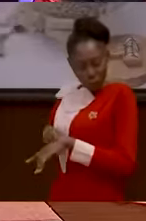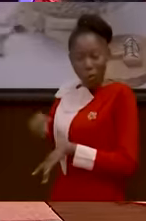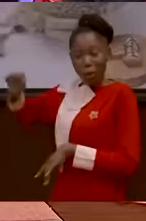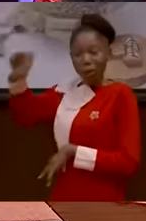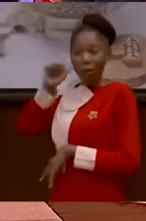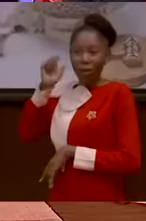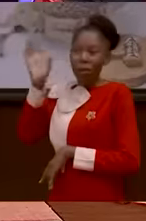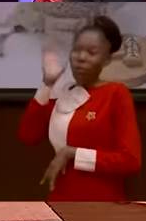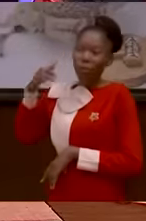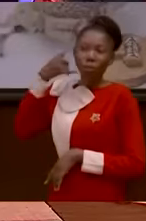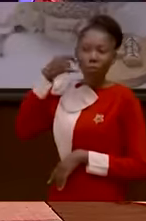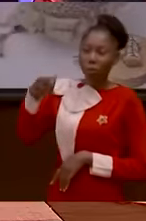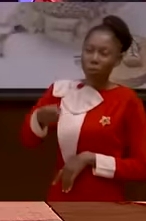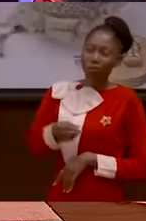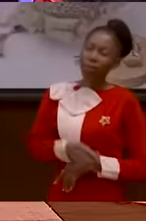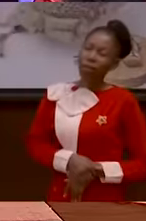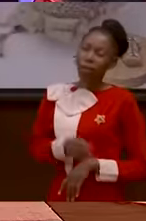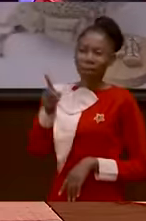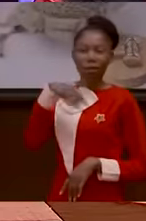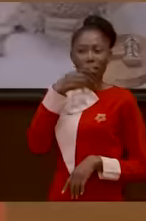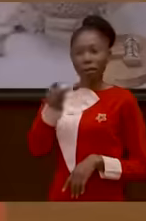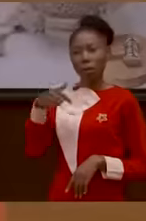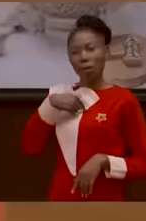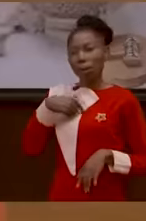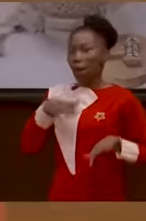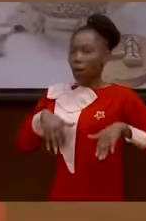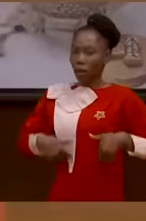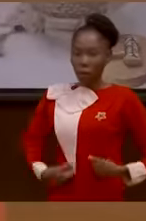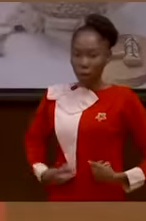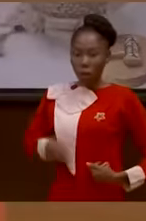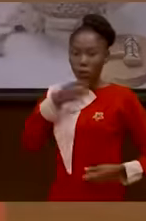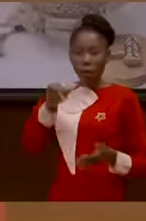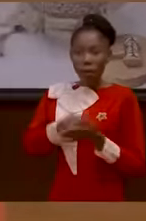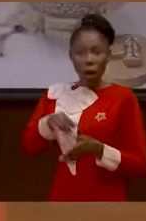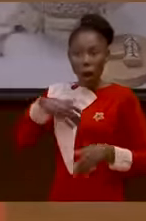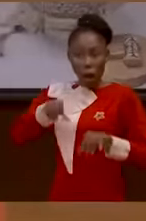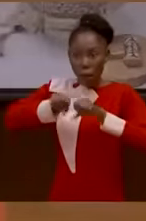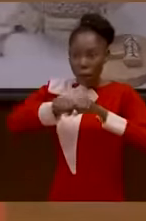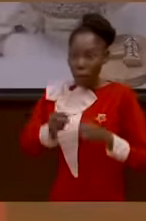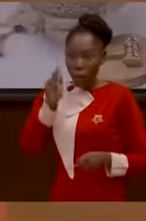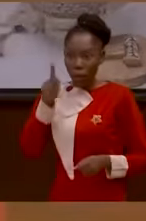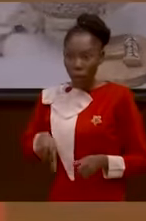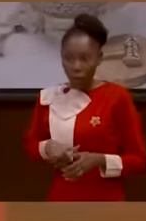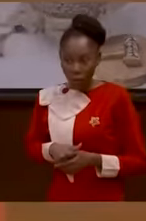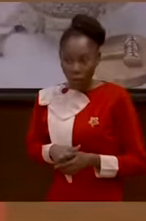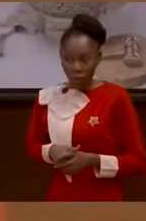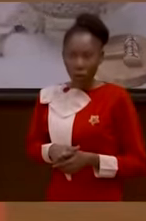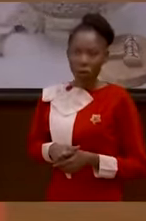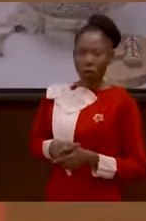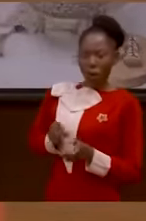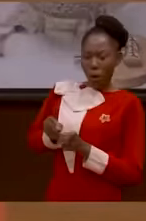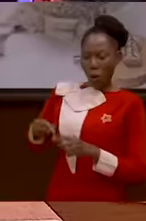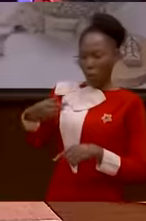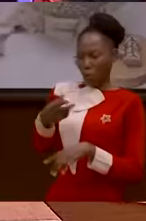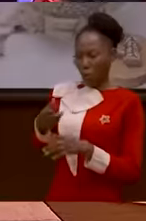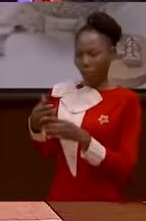So, when I got tired, I just stopped talking to him. Not like I ended the relationship. We didn't have any, okay, we are no longer